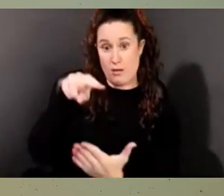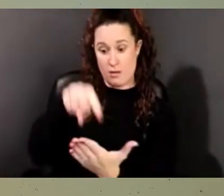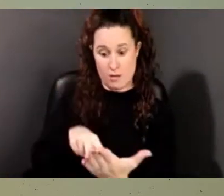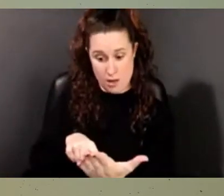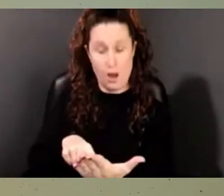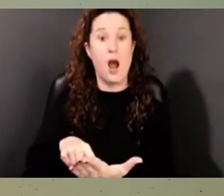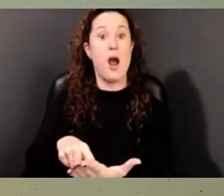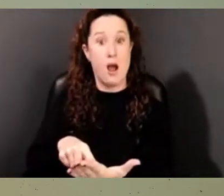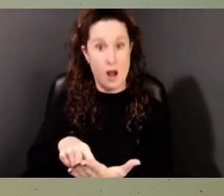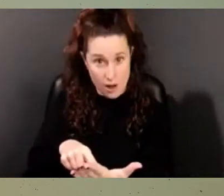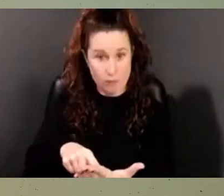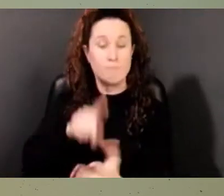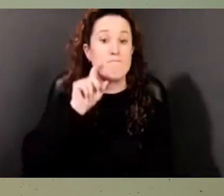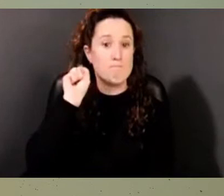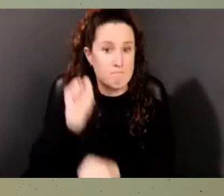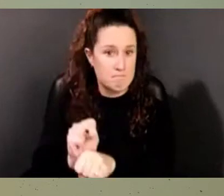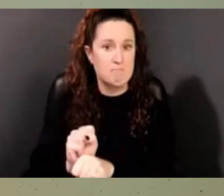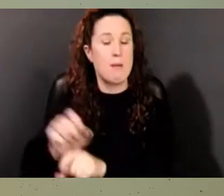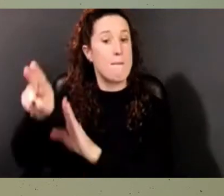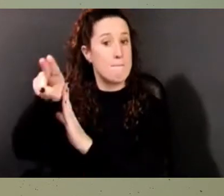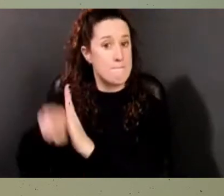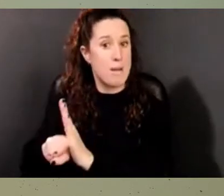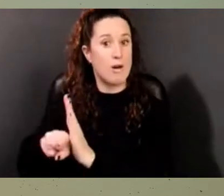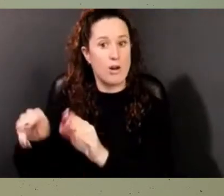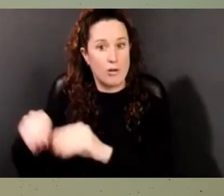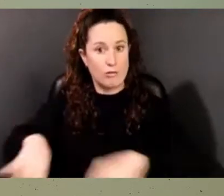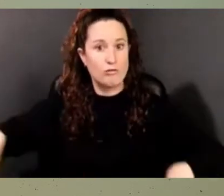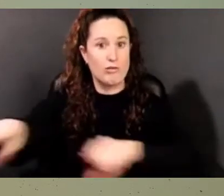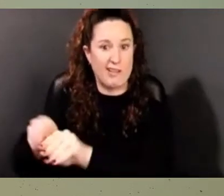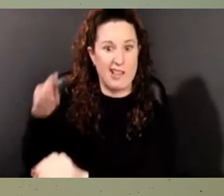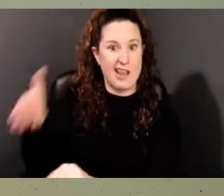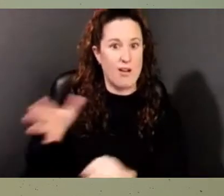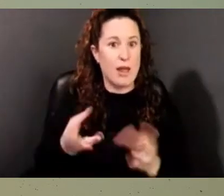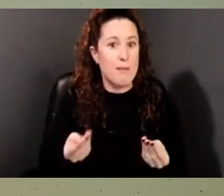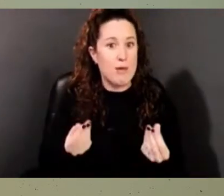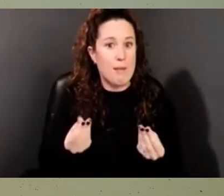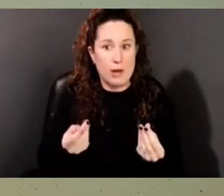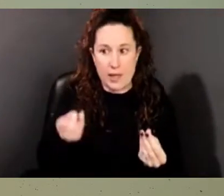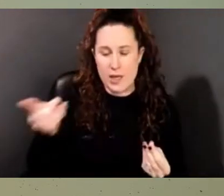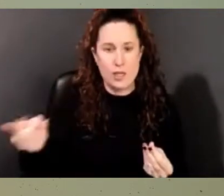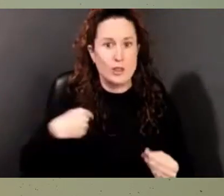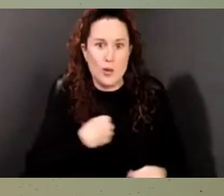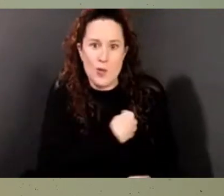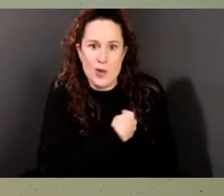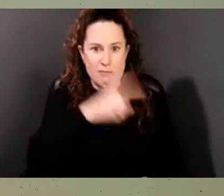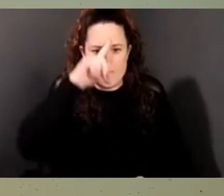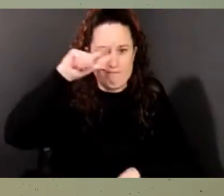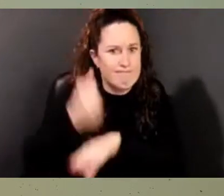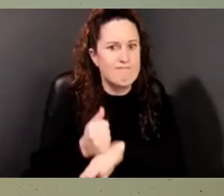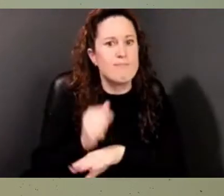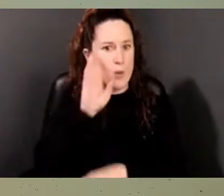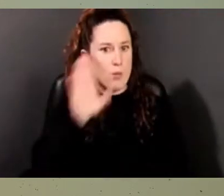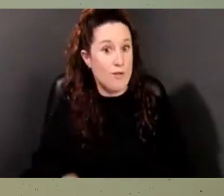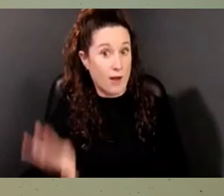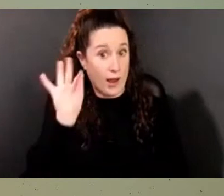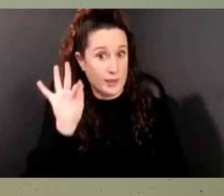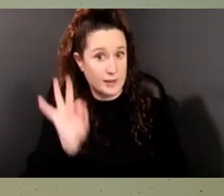been a burial ground on the property, and more importantly, we were determined to find it. Next